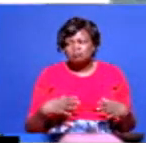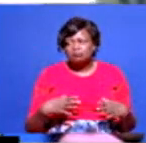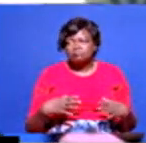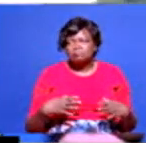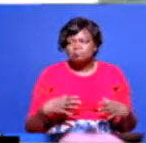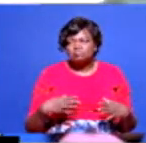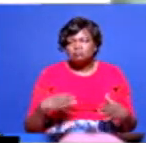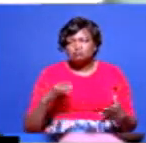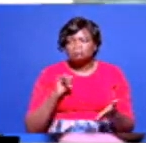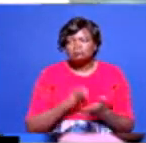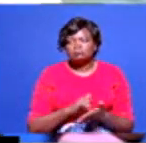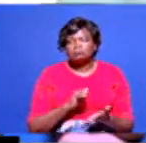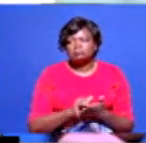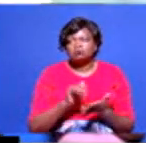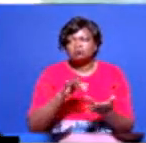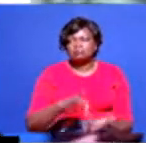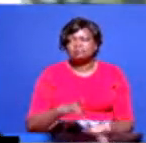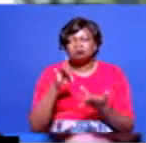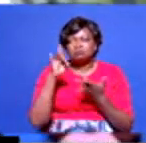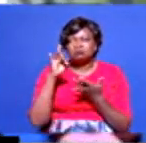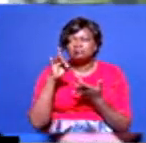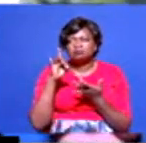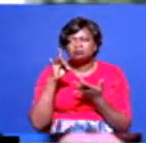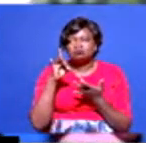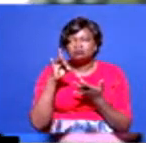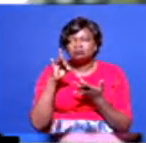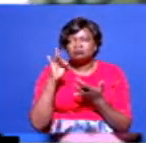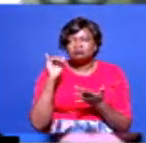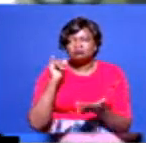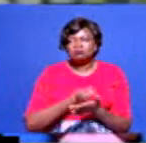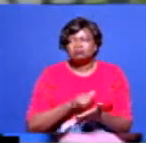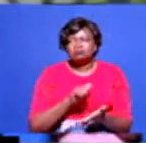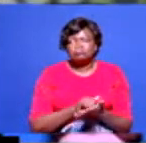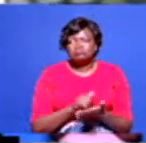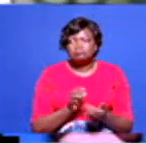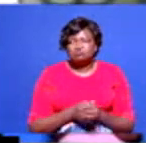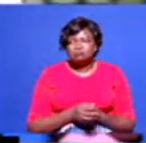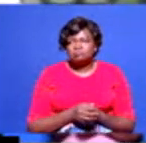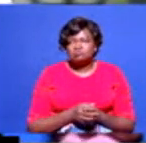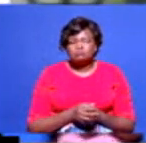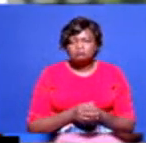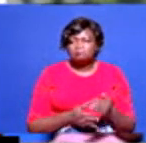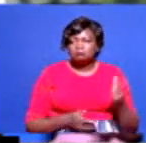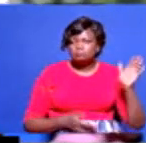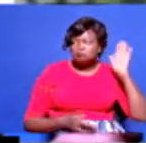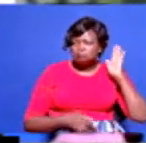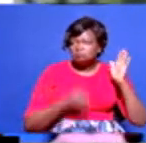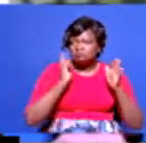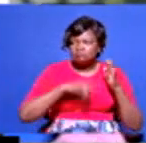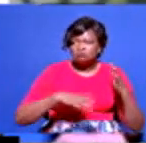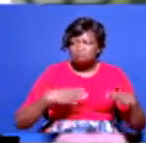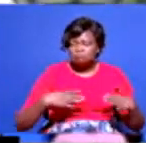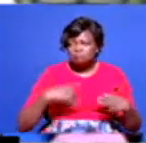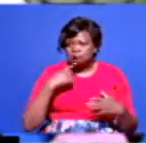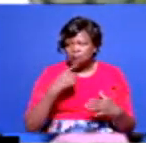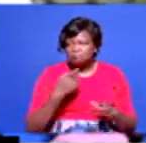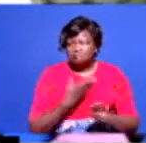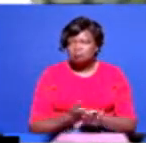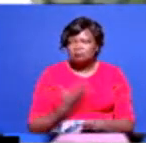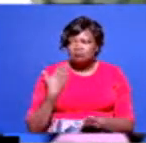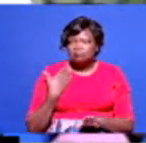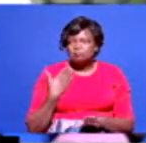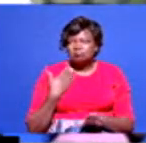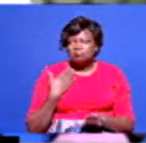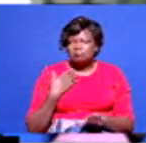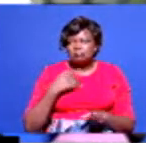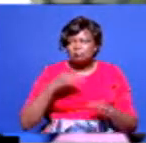that was unique, that he listened to what people were saying before he made a